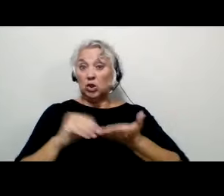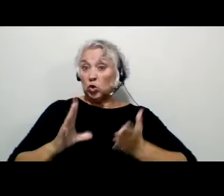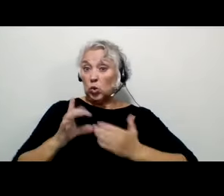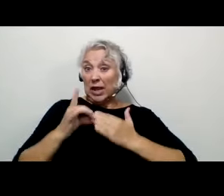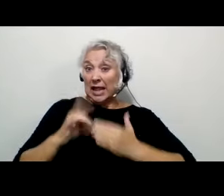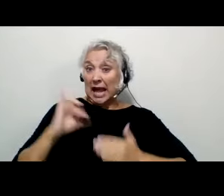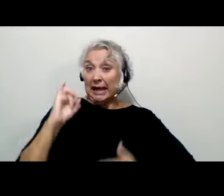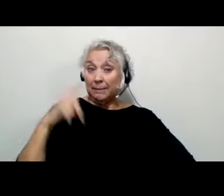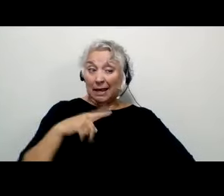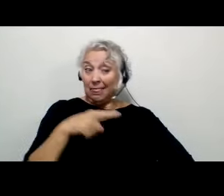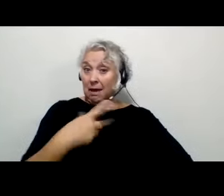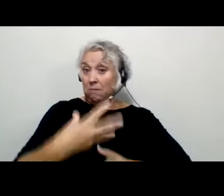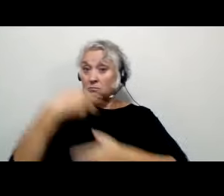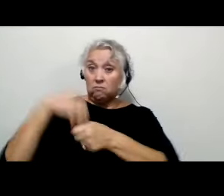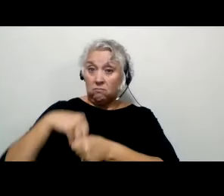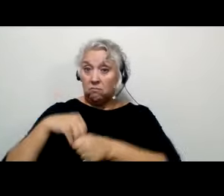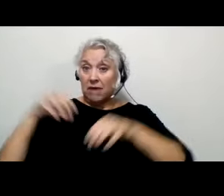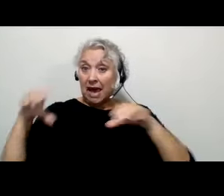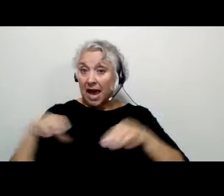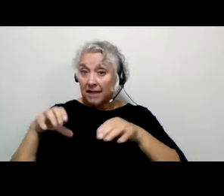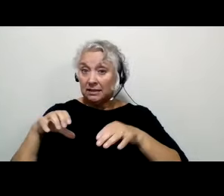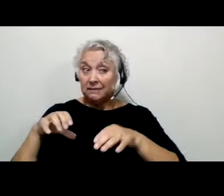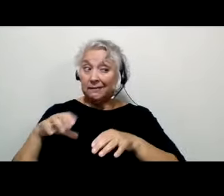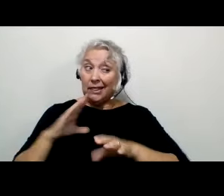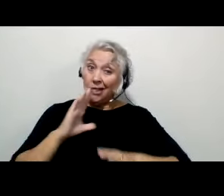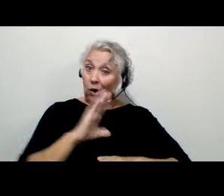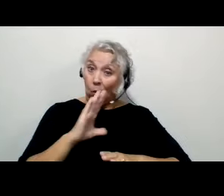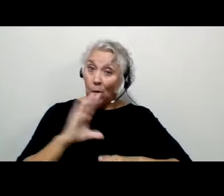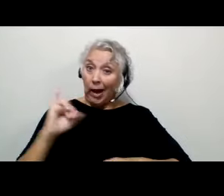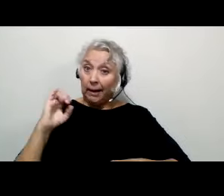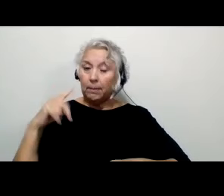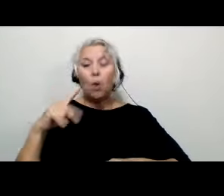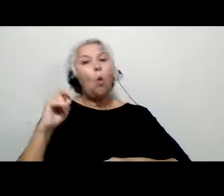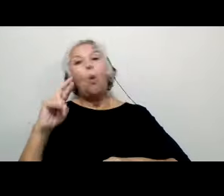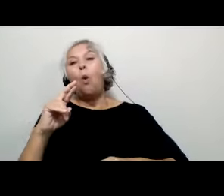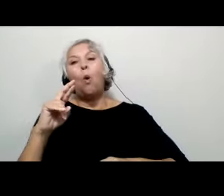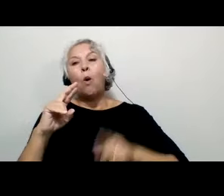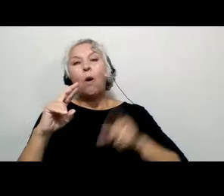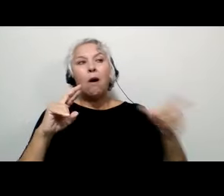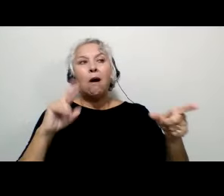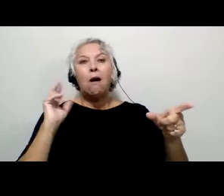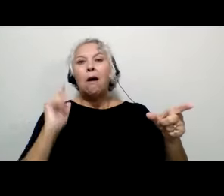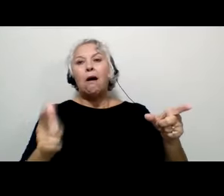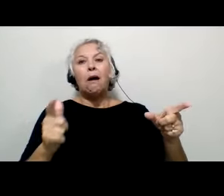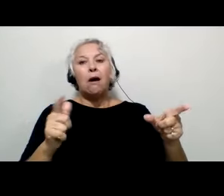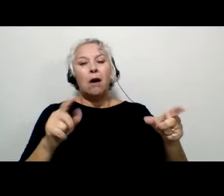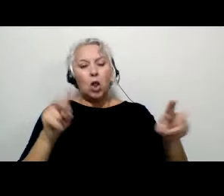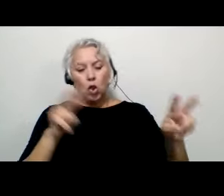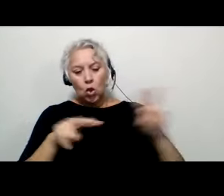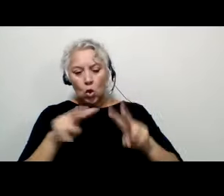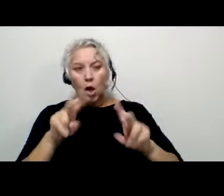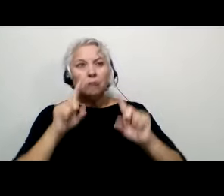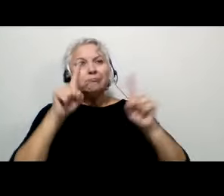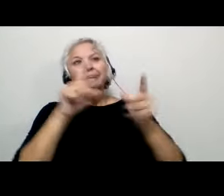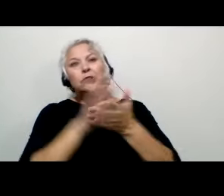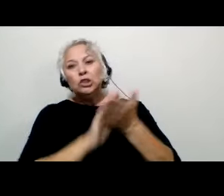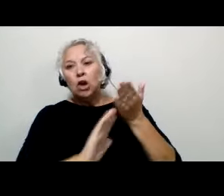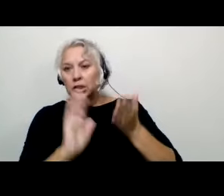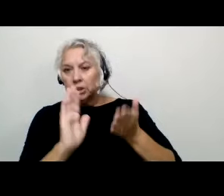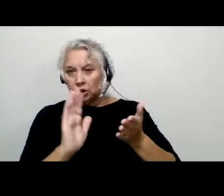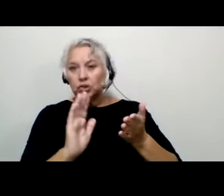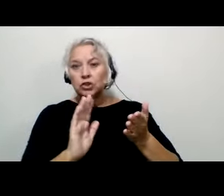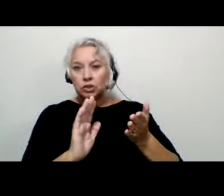more active in that, or as they start the process of looking at going into college